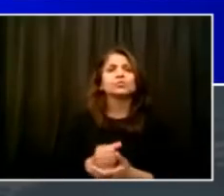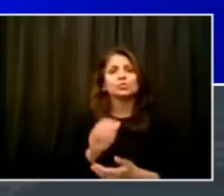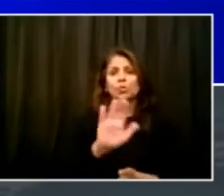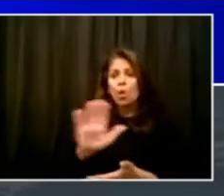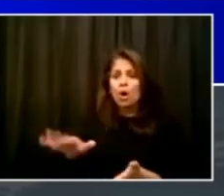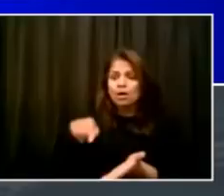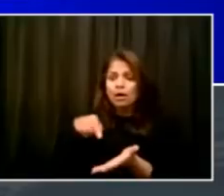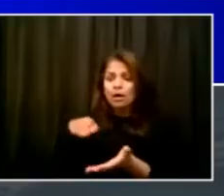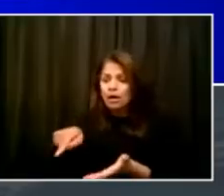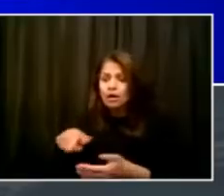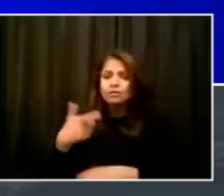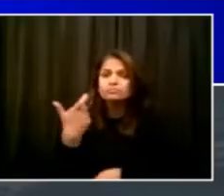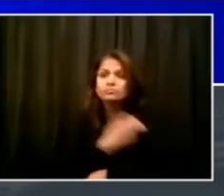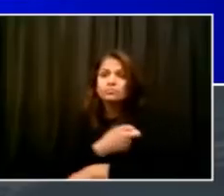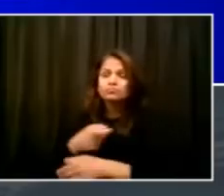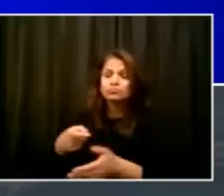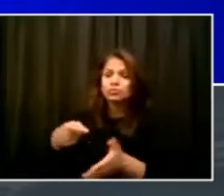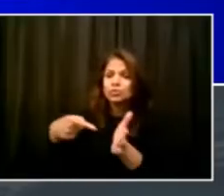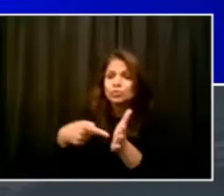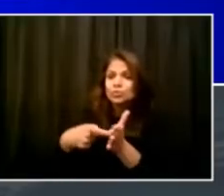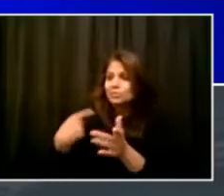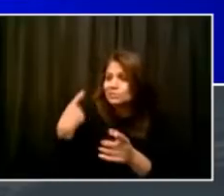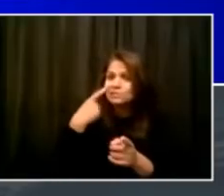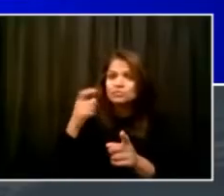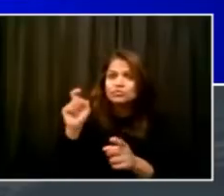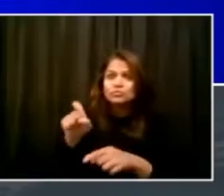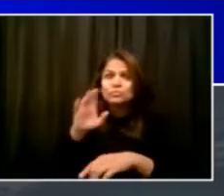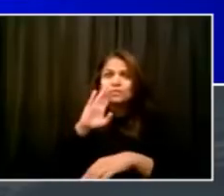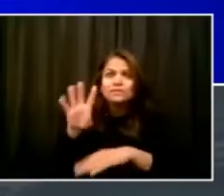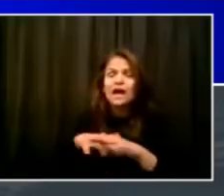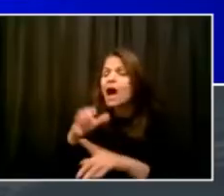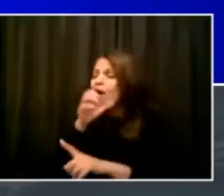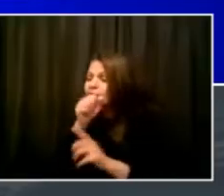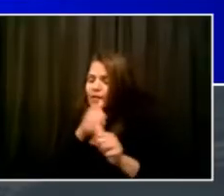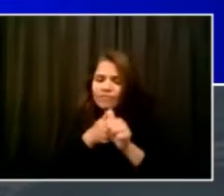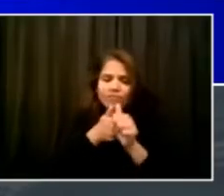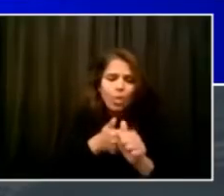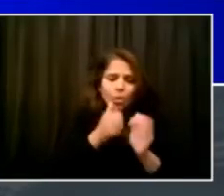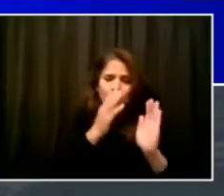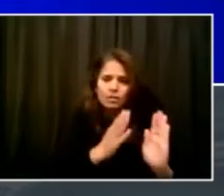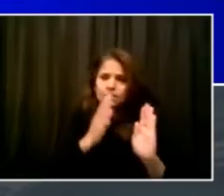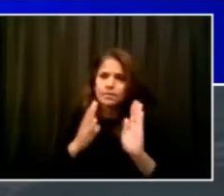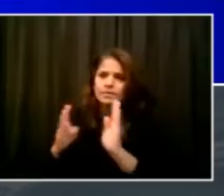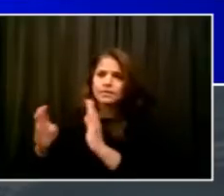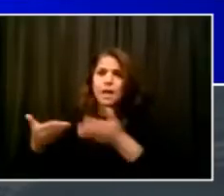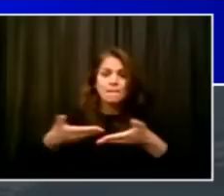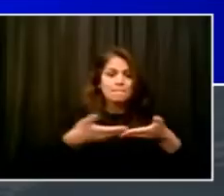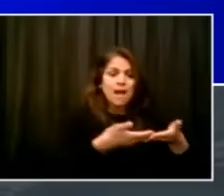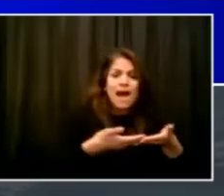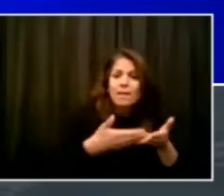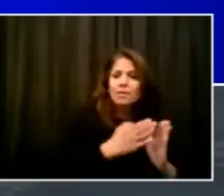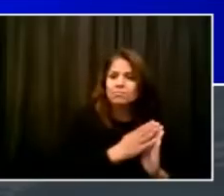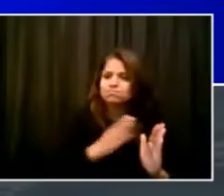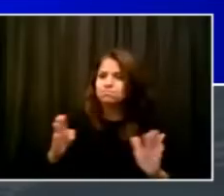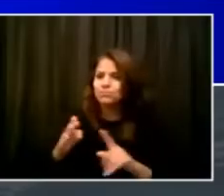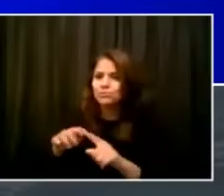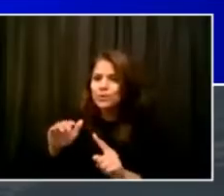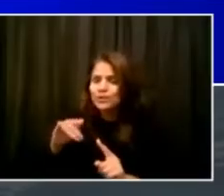day in terms of what's going on with our healthcare system and our city. So now is the time to get your child